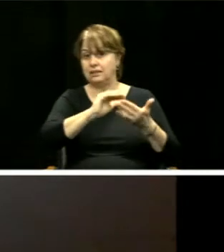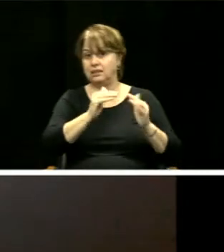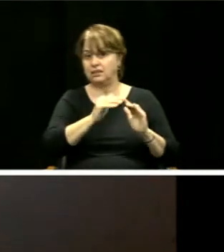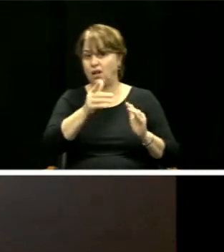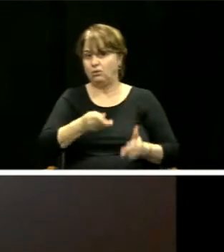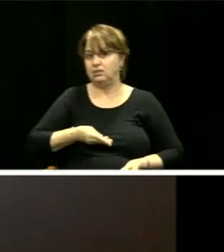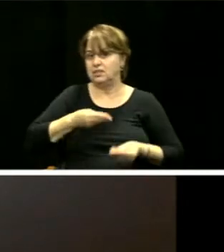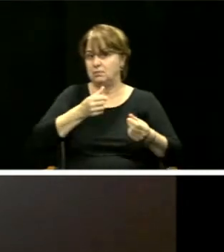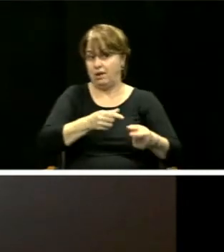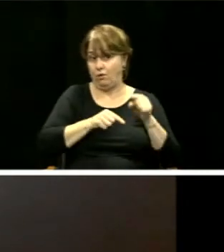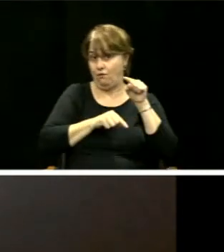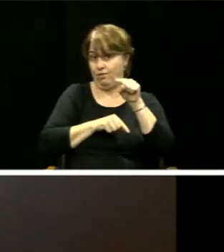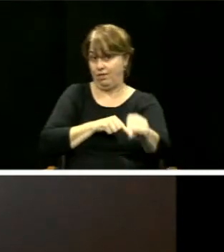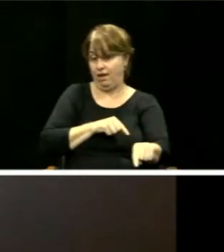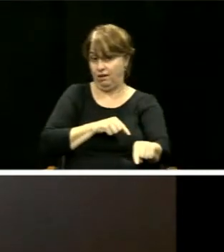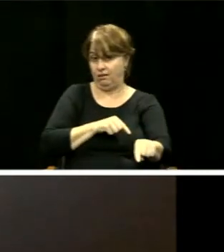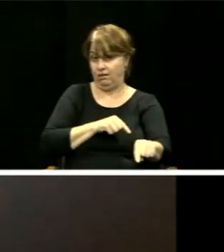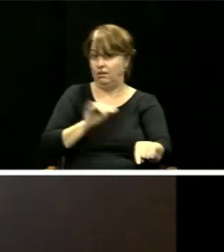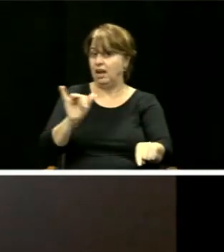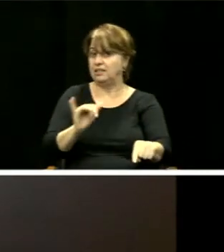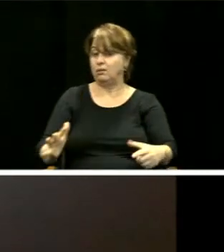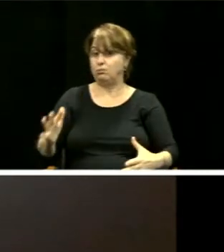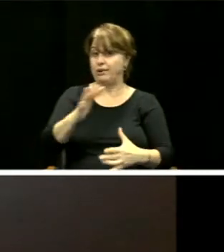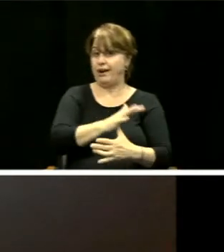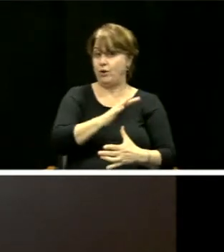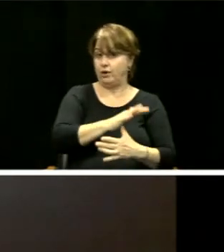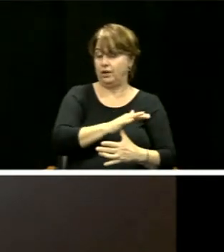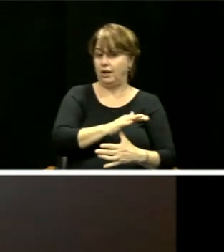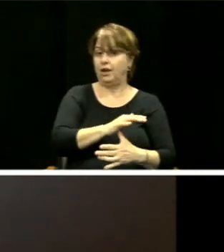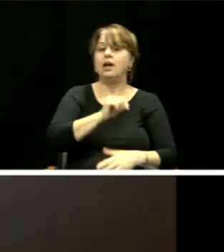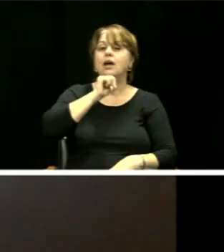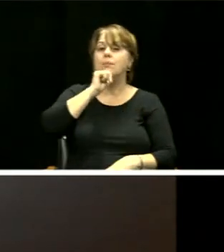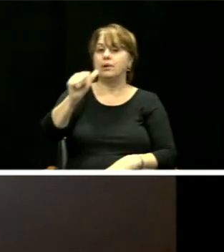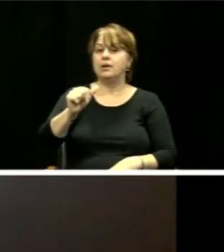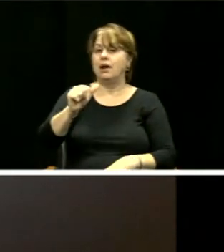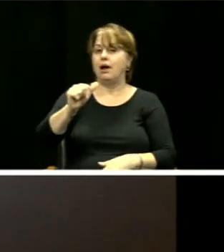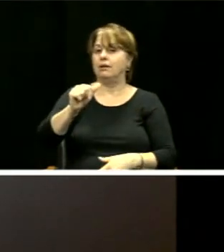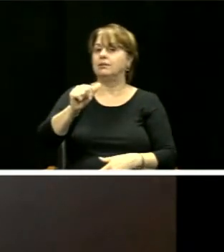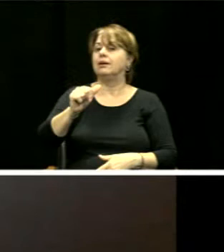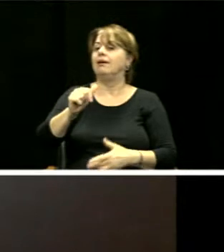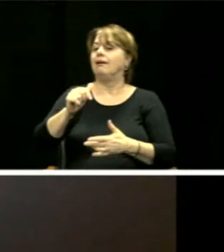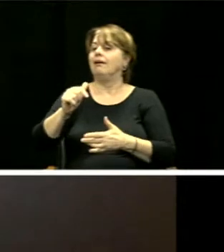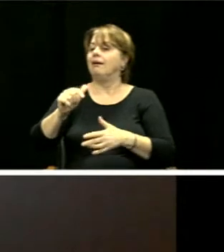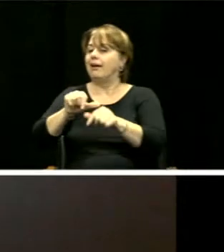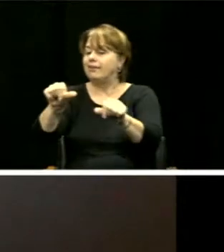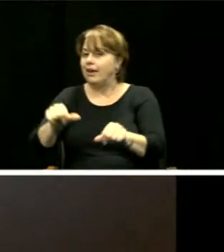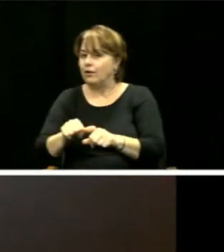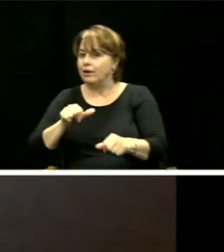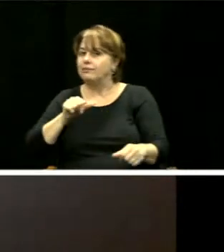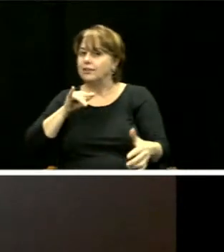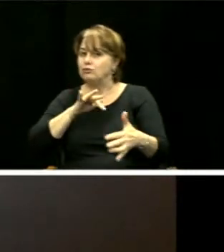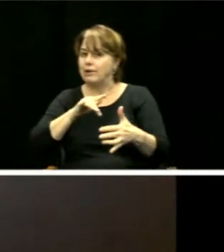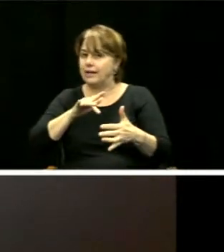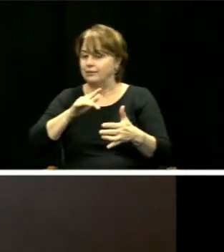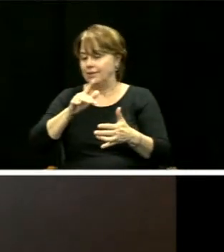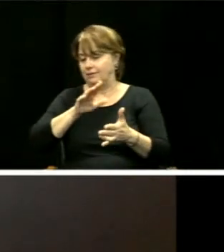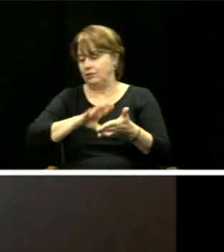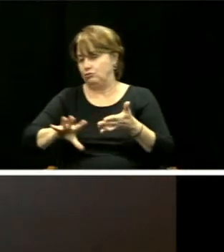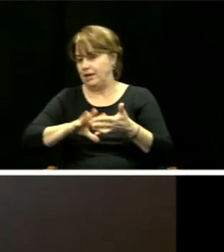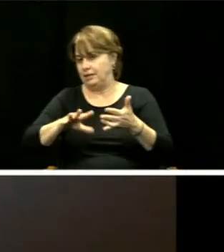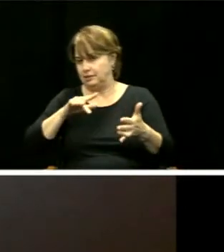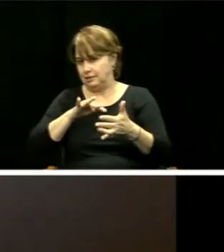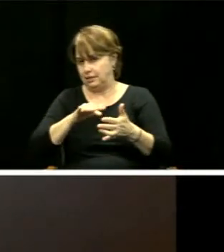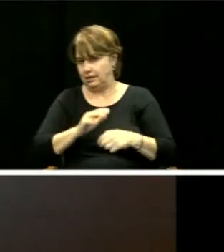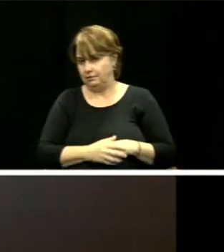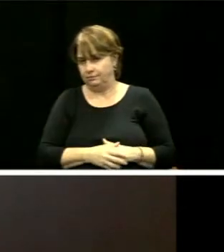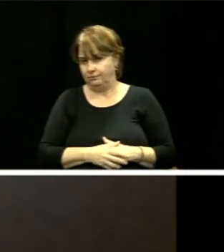over there on a priority and not in the areas of this drainage study. So I think we're all having trouble, to be honest with